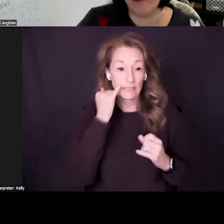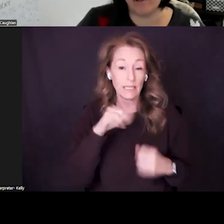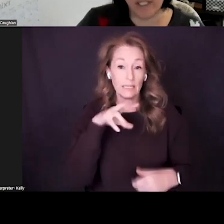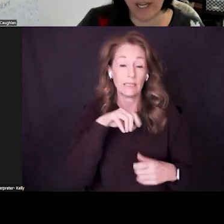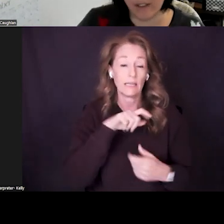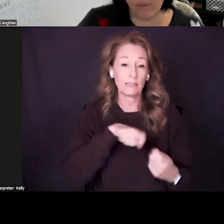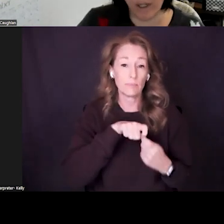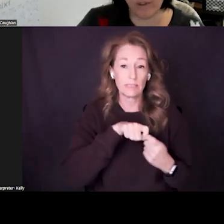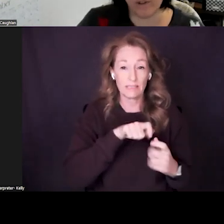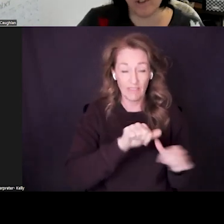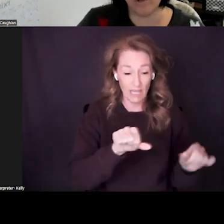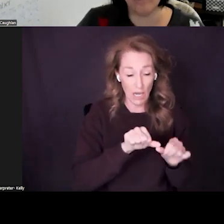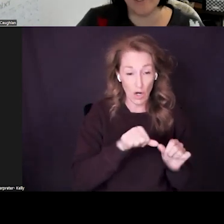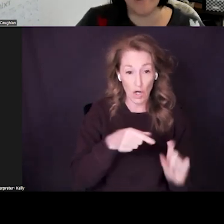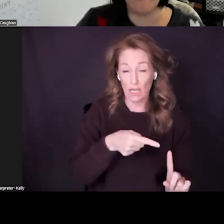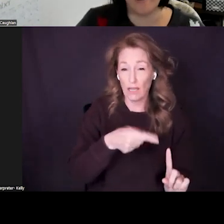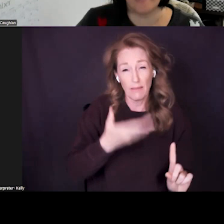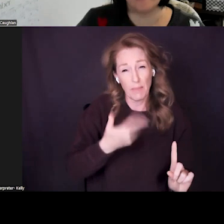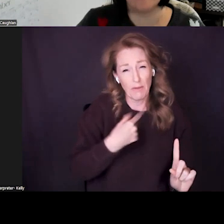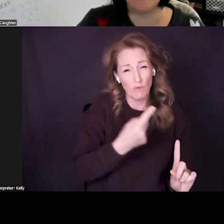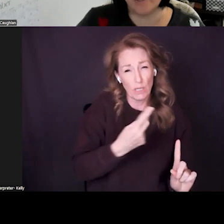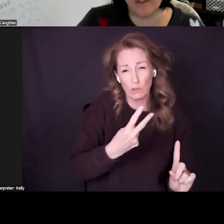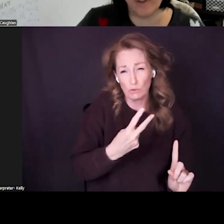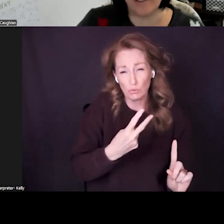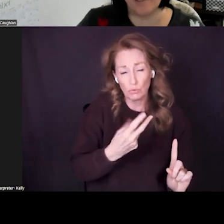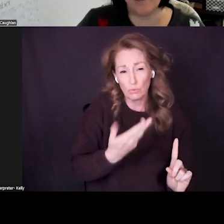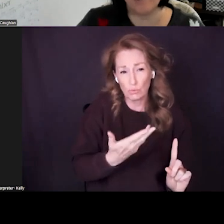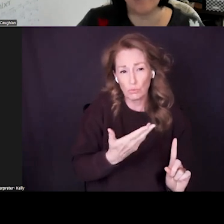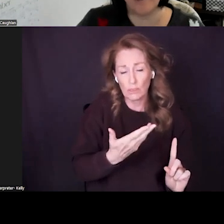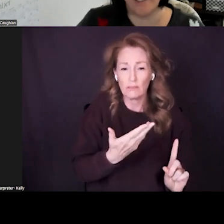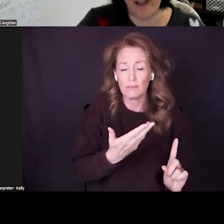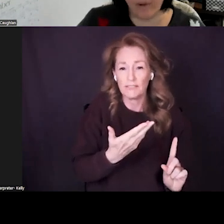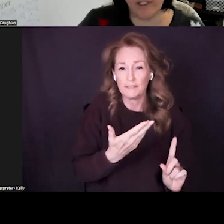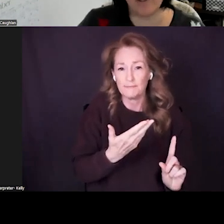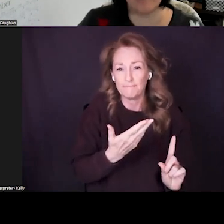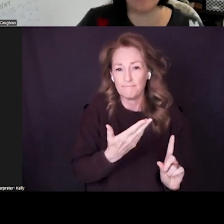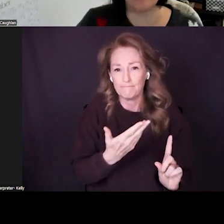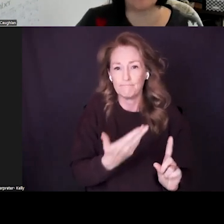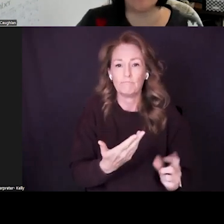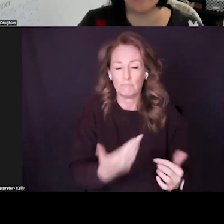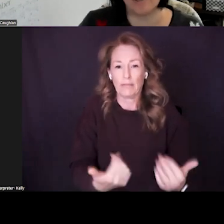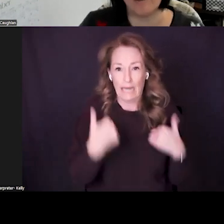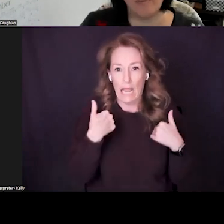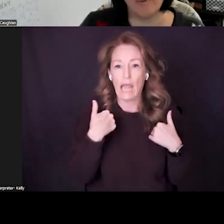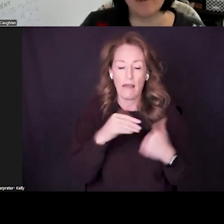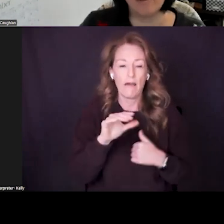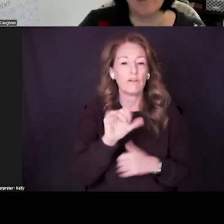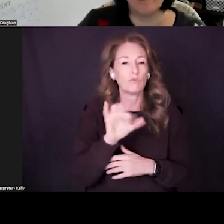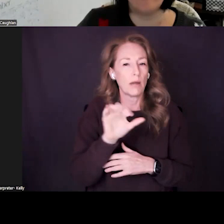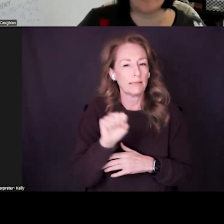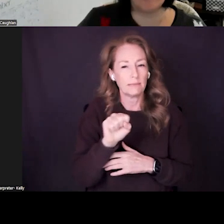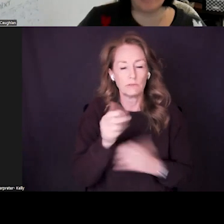that maybe only has one or two that specifically have crisis services for Indigenous